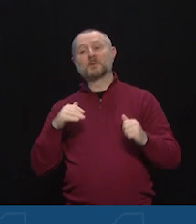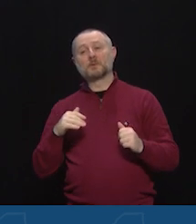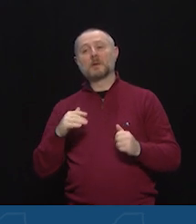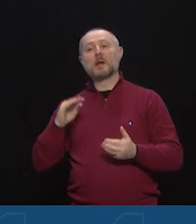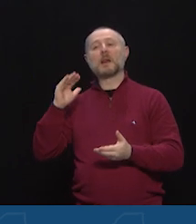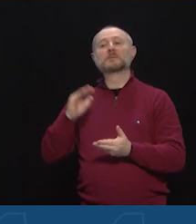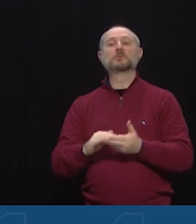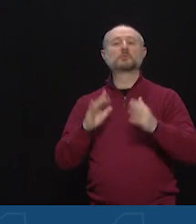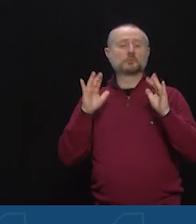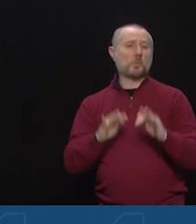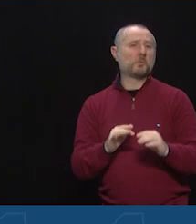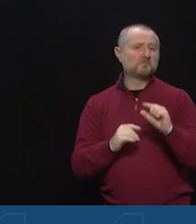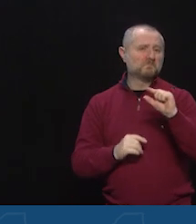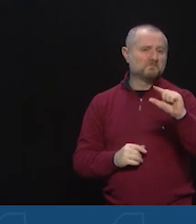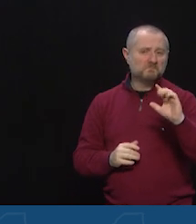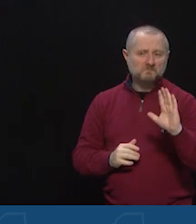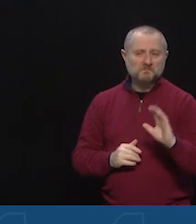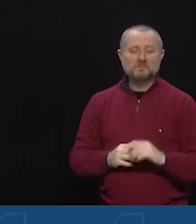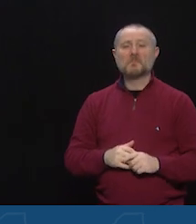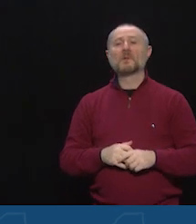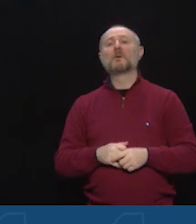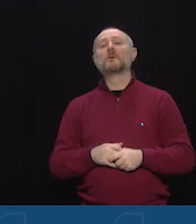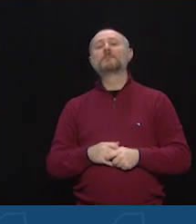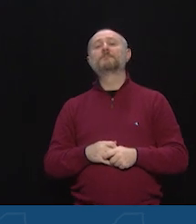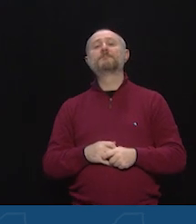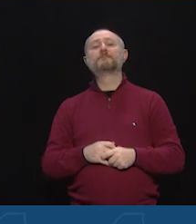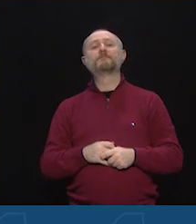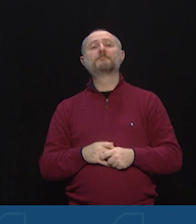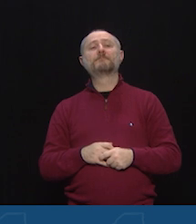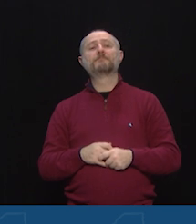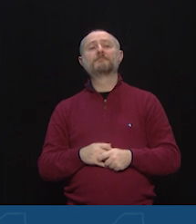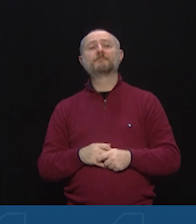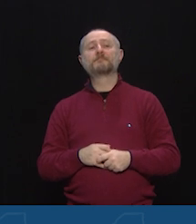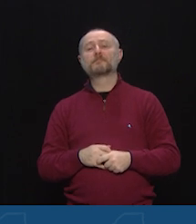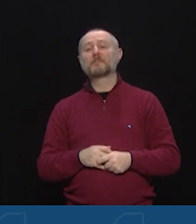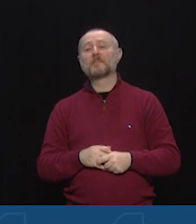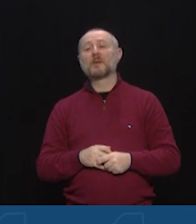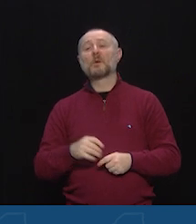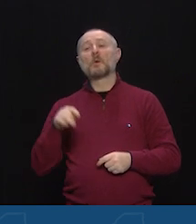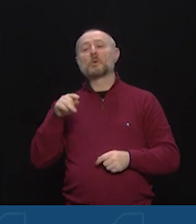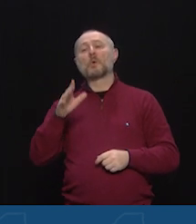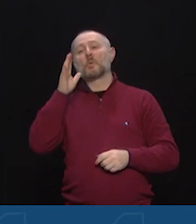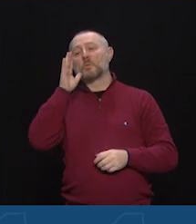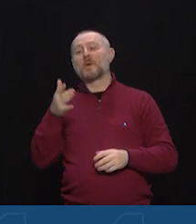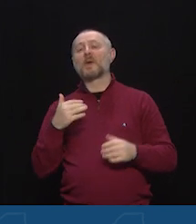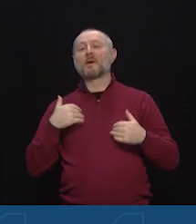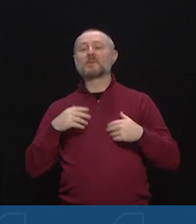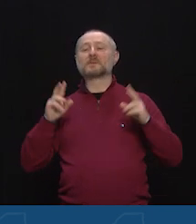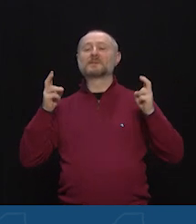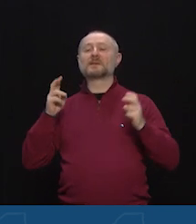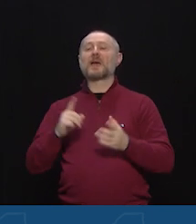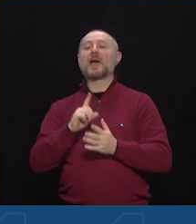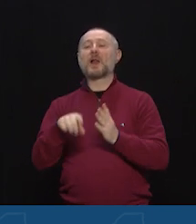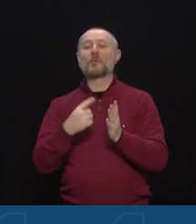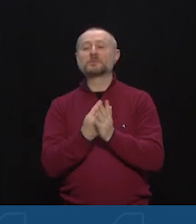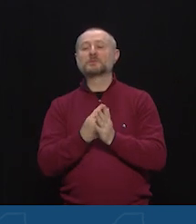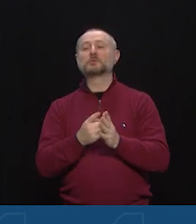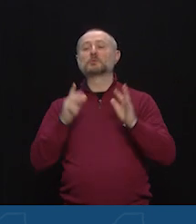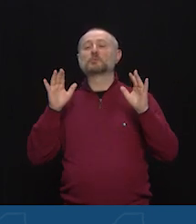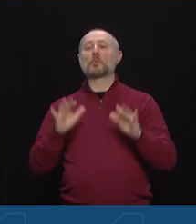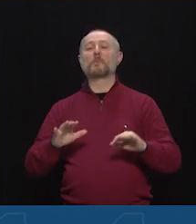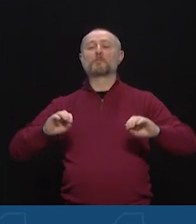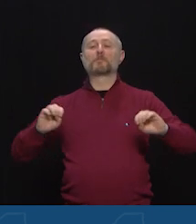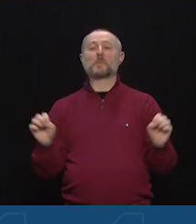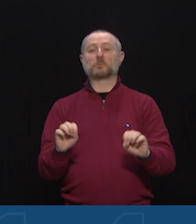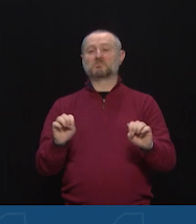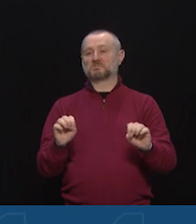impact. They are going to an hourly snow emergency type level of service on the 3 main